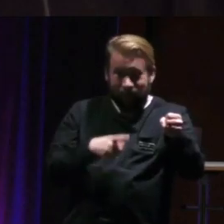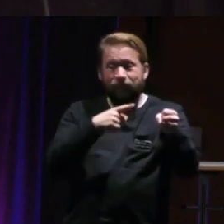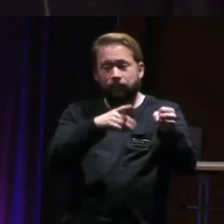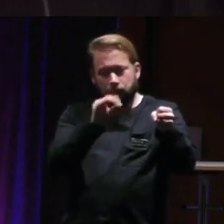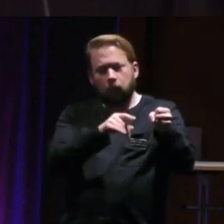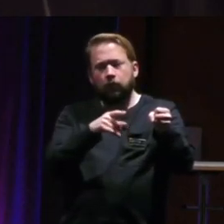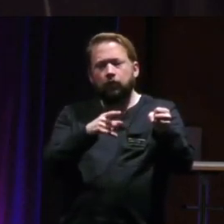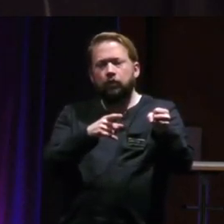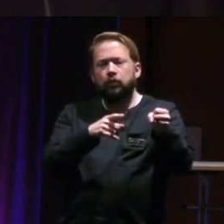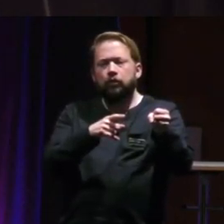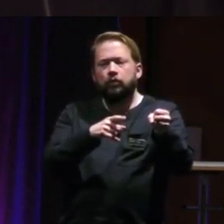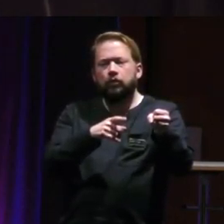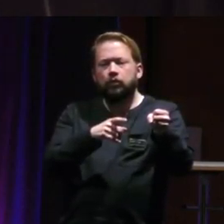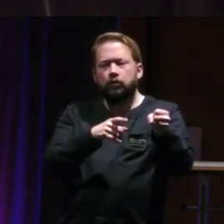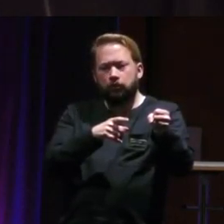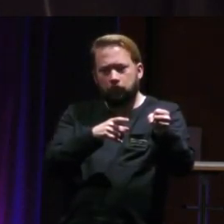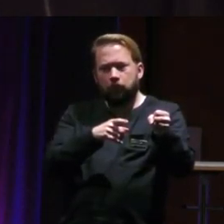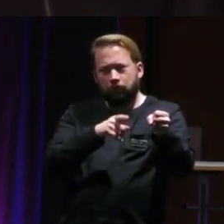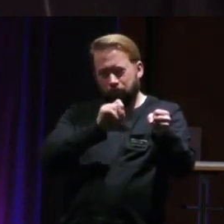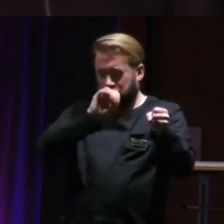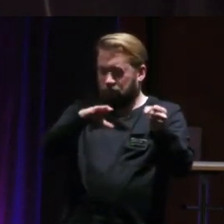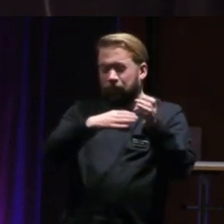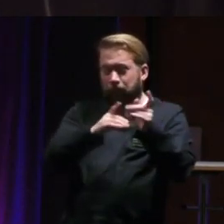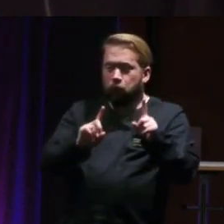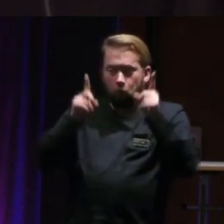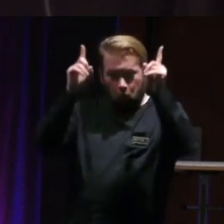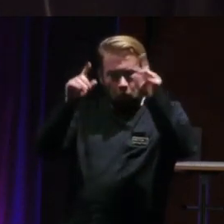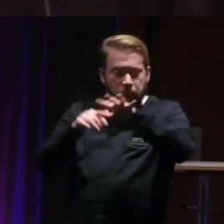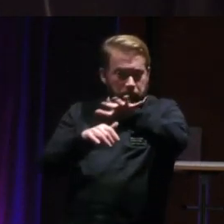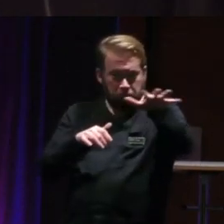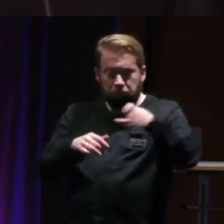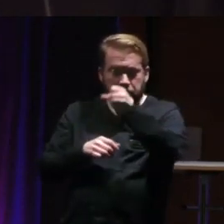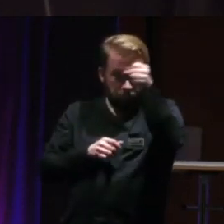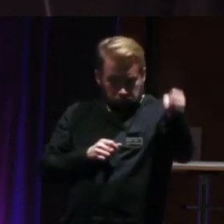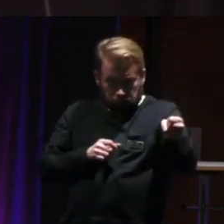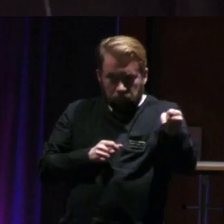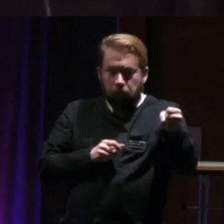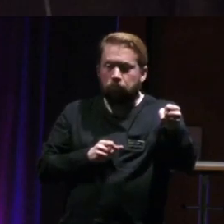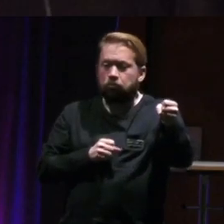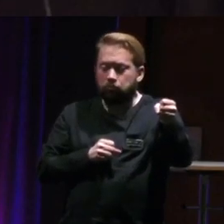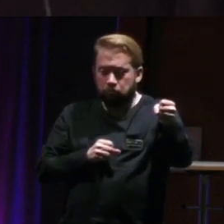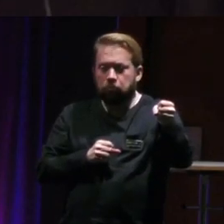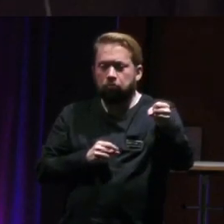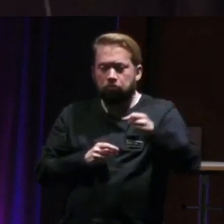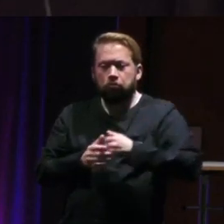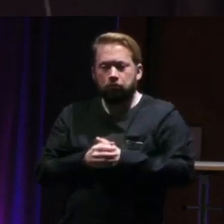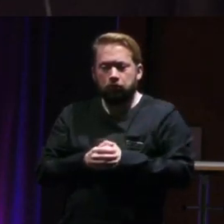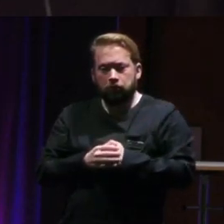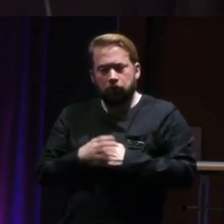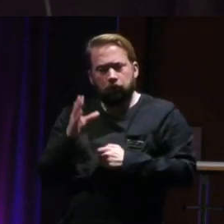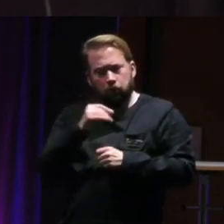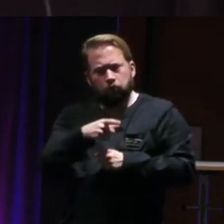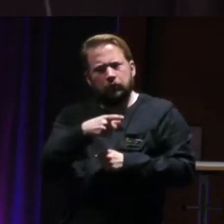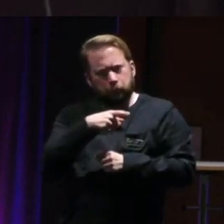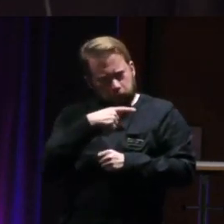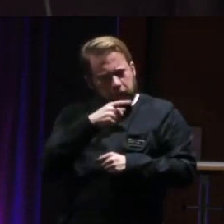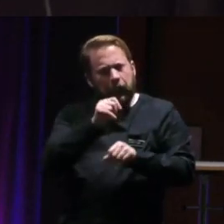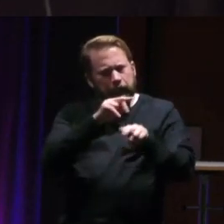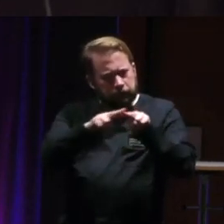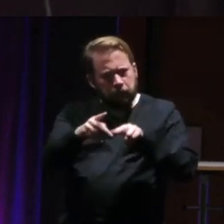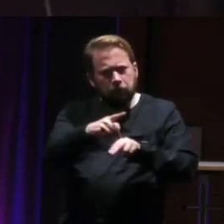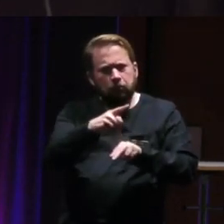will like cut their legs if they will not write that they are guilty and they are part of the terrorist